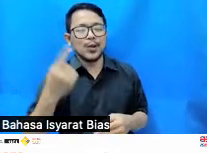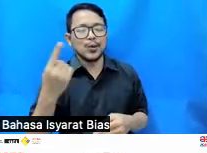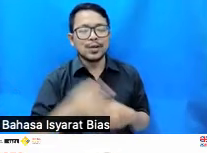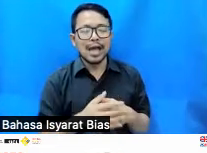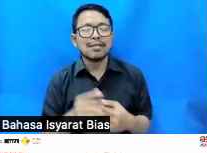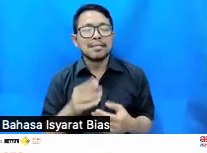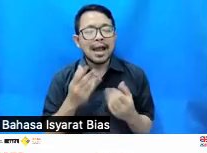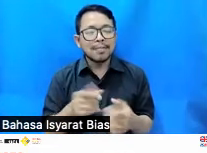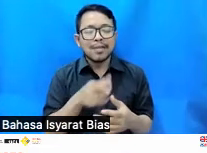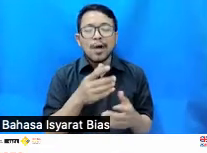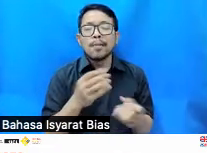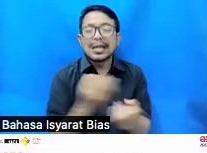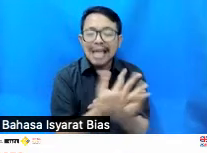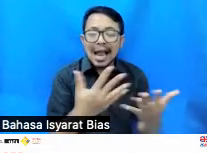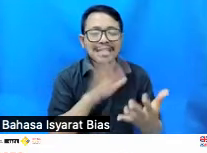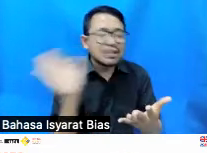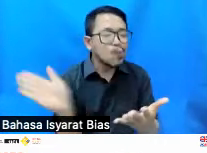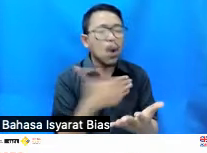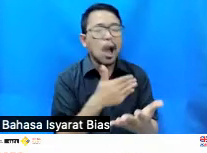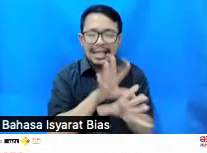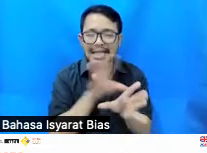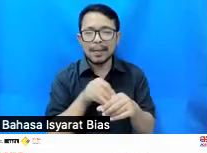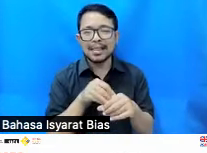grow, nobody is left behind.